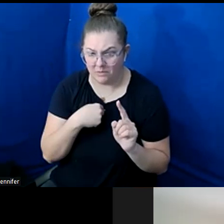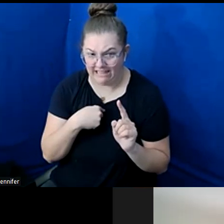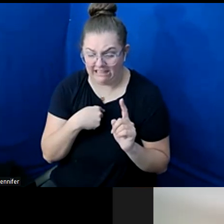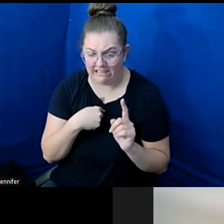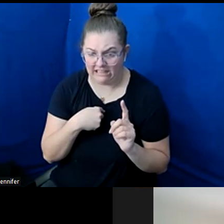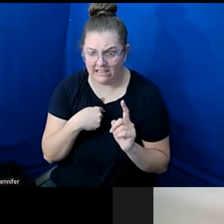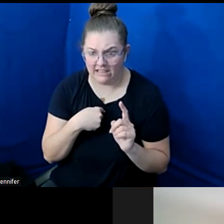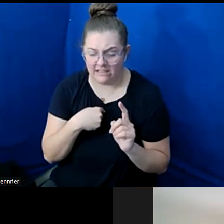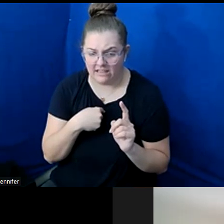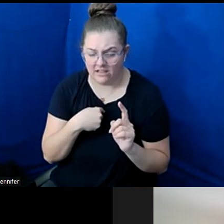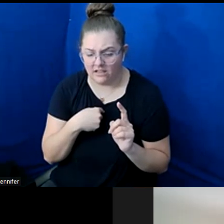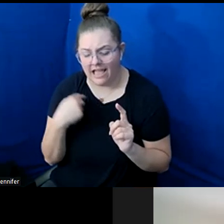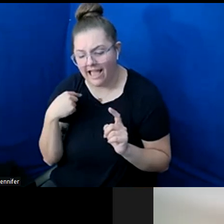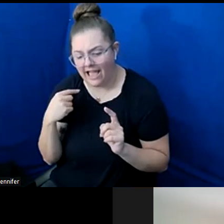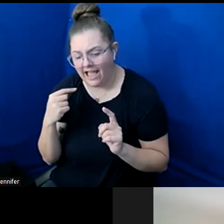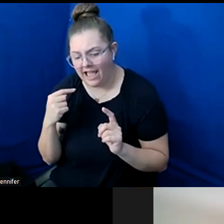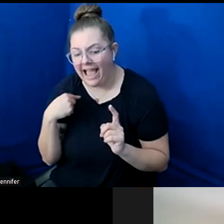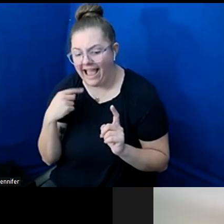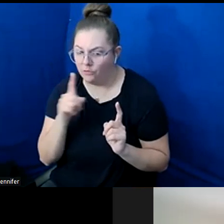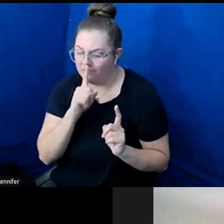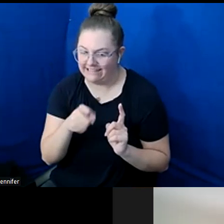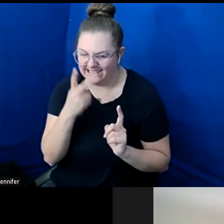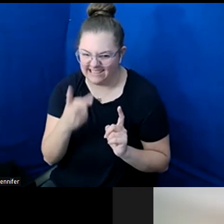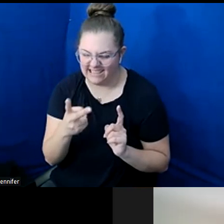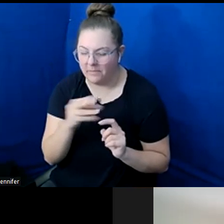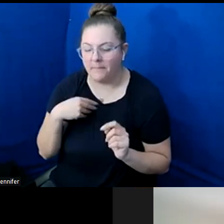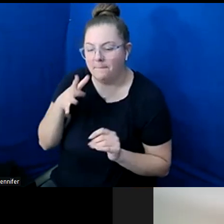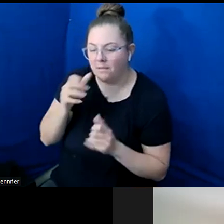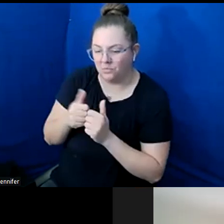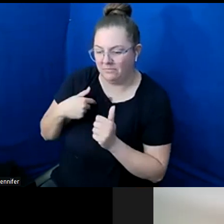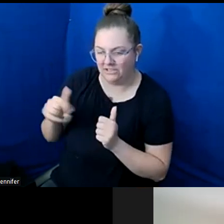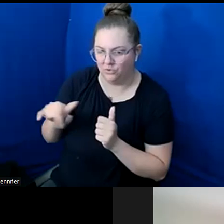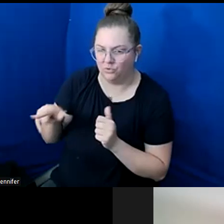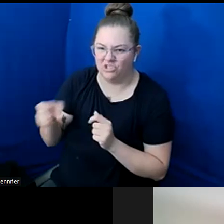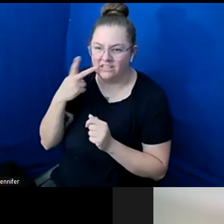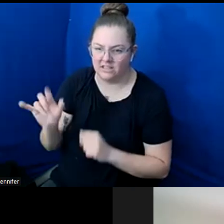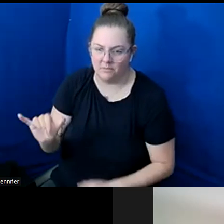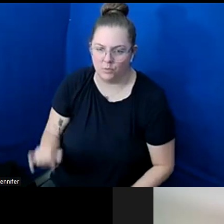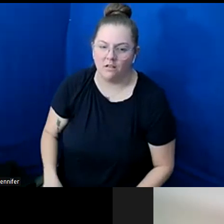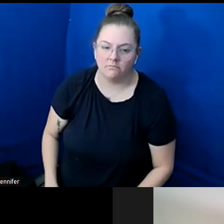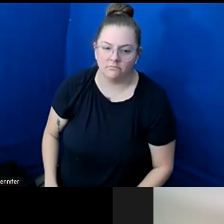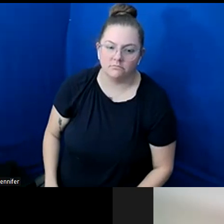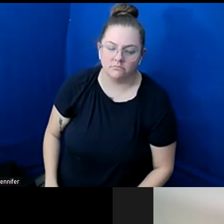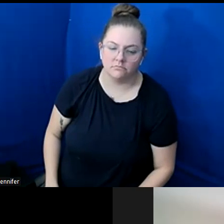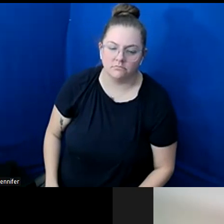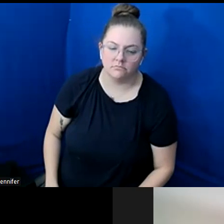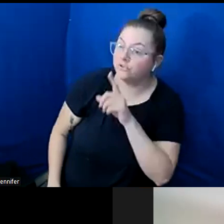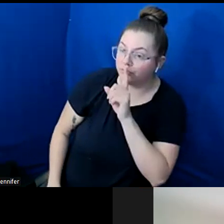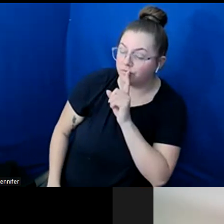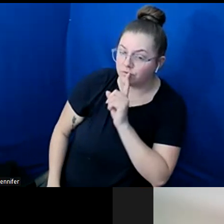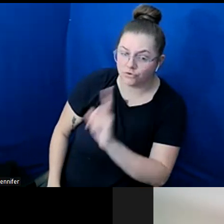I need to see them, and my mom is with me too. She needs to see them as well too.